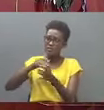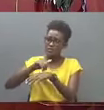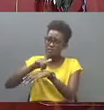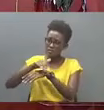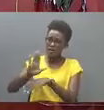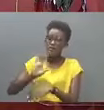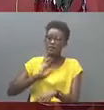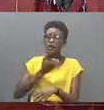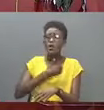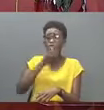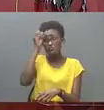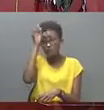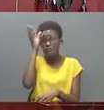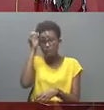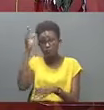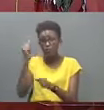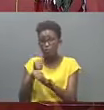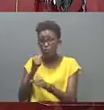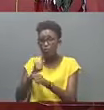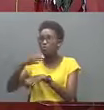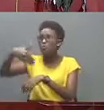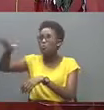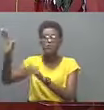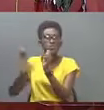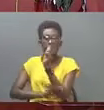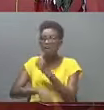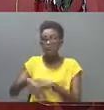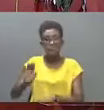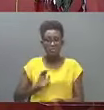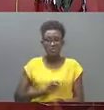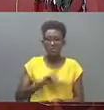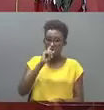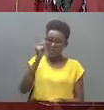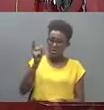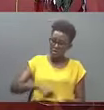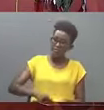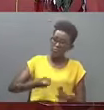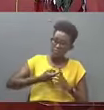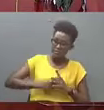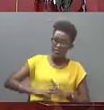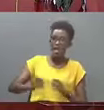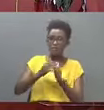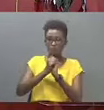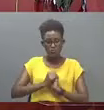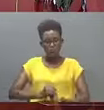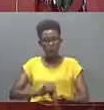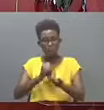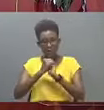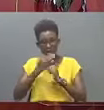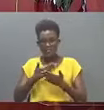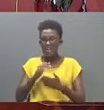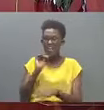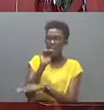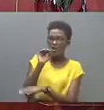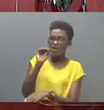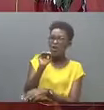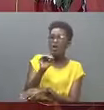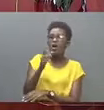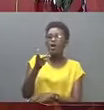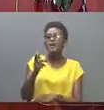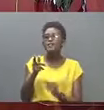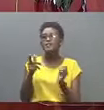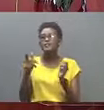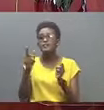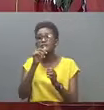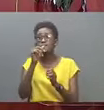We need to begin to pray and to ask God to give us revelation so that